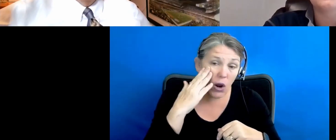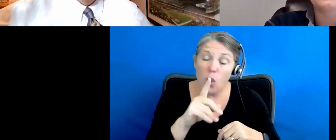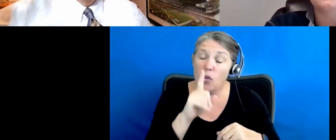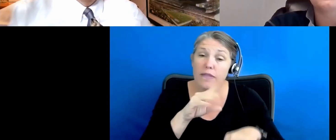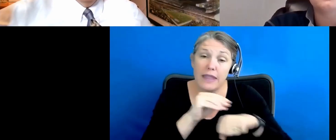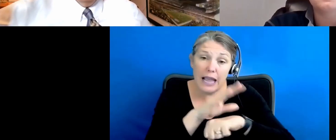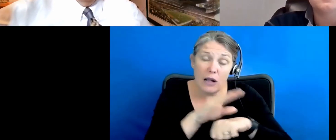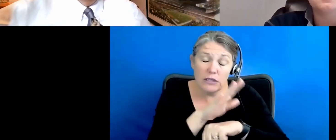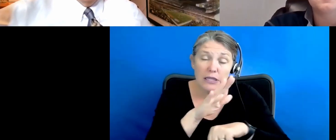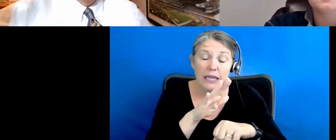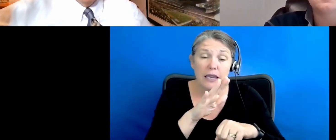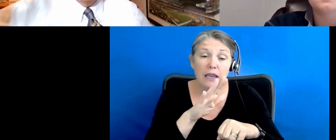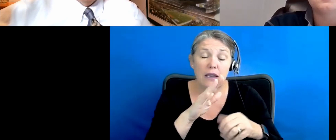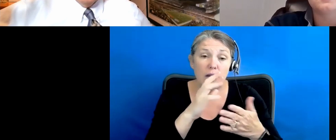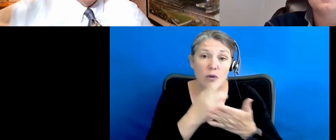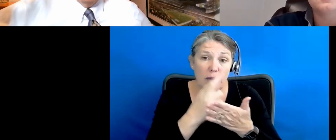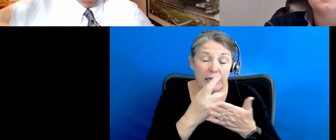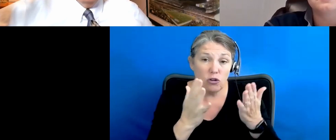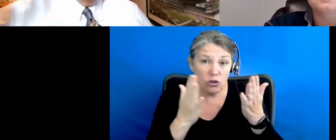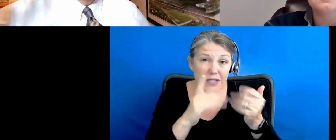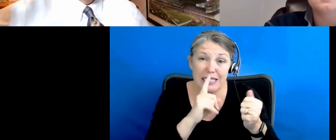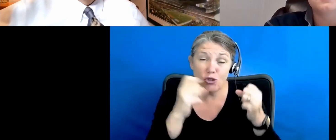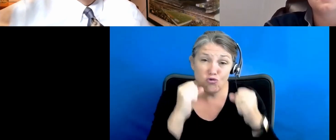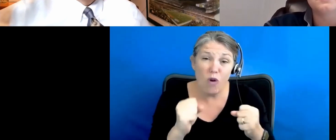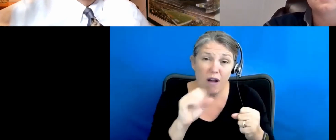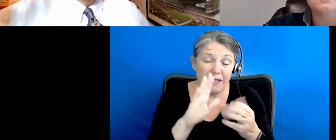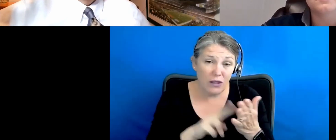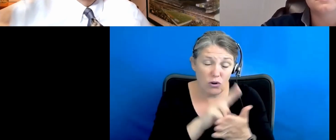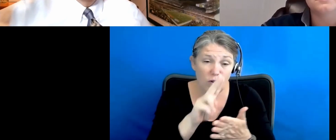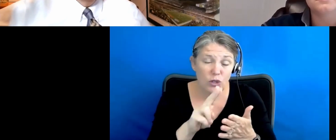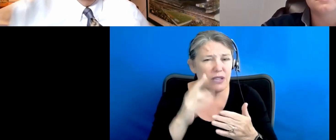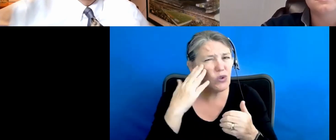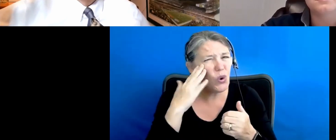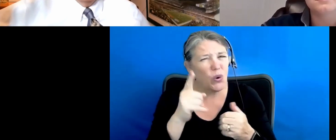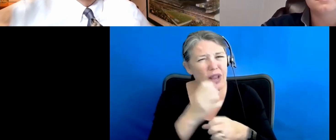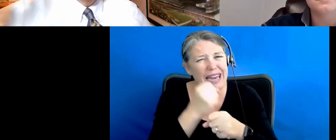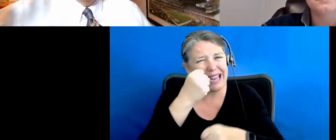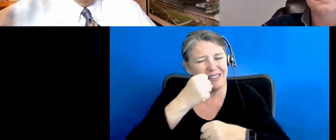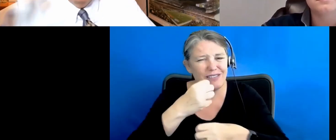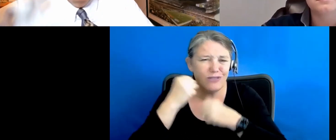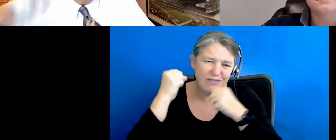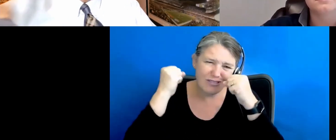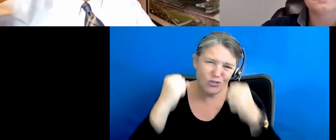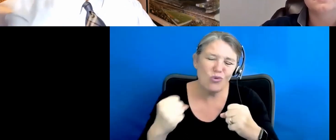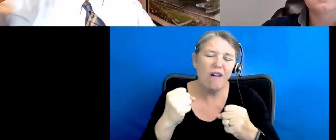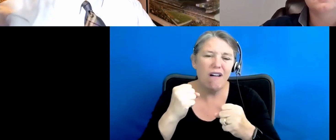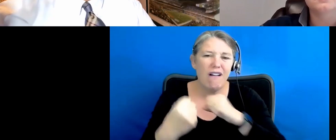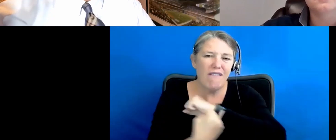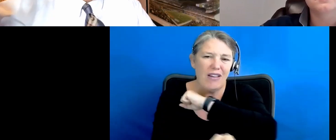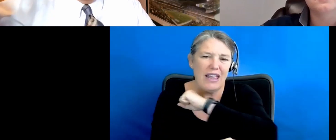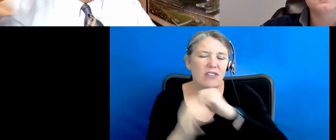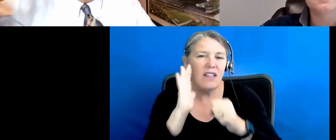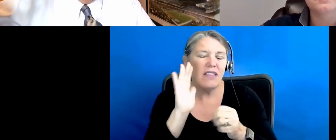that you're receiving and being provided an exceptional educational foundation that will help you develop the